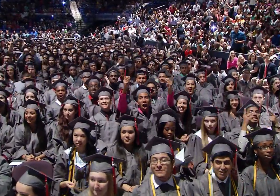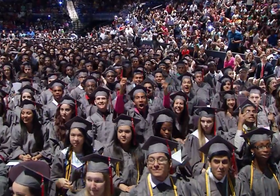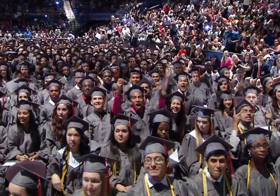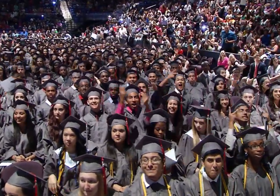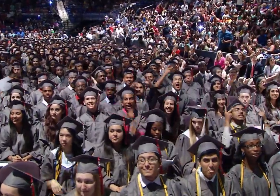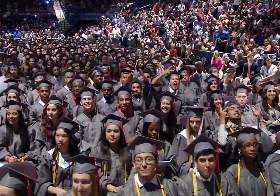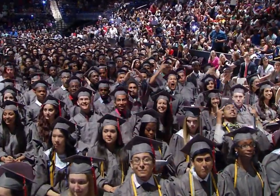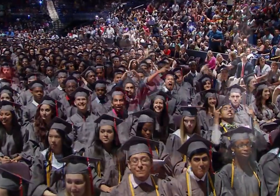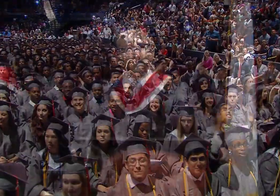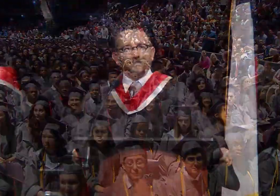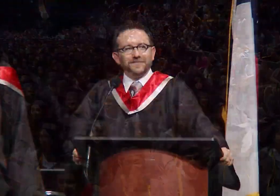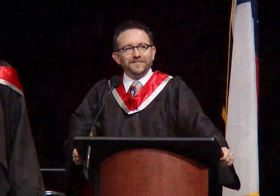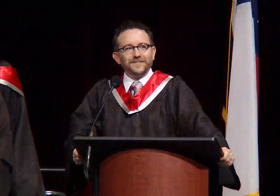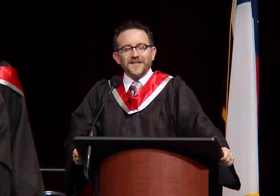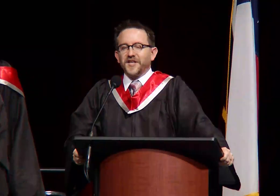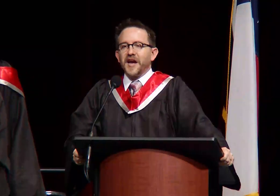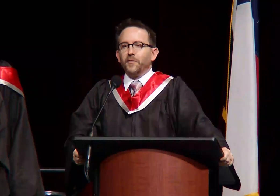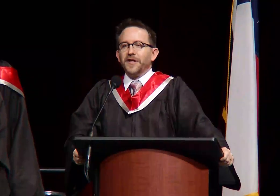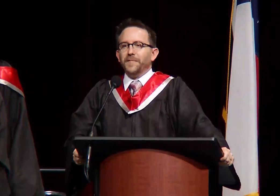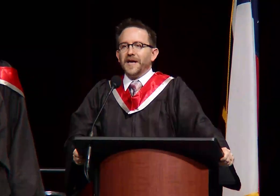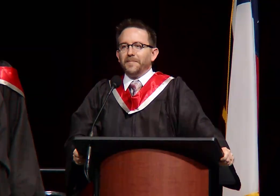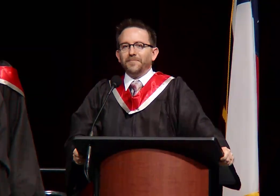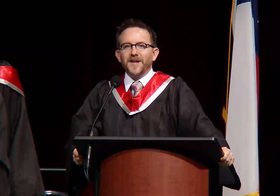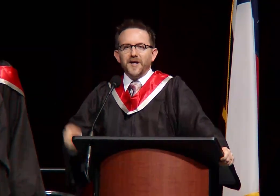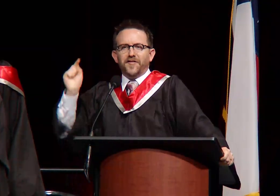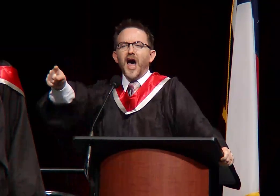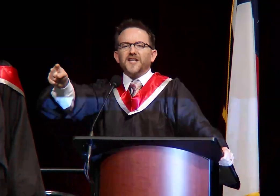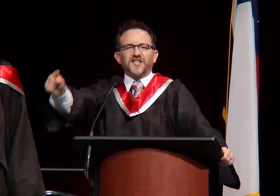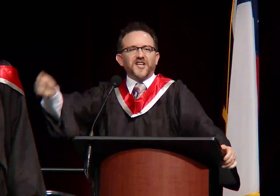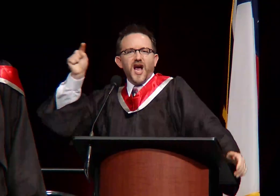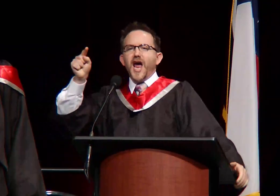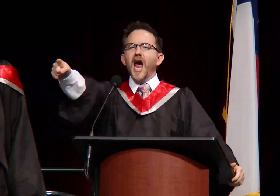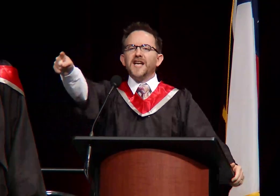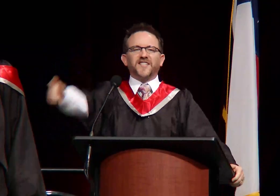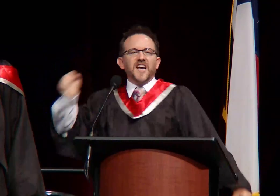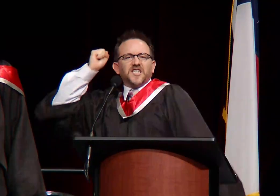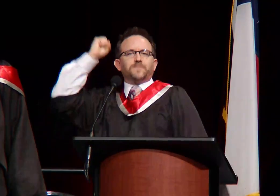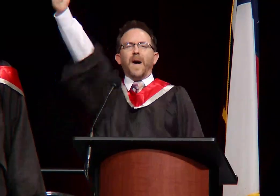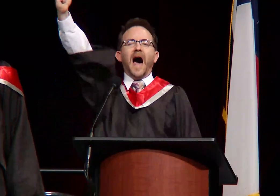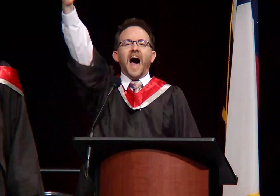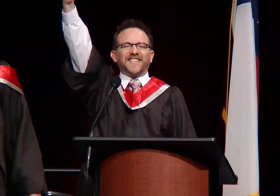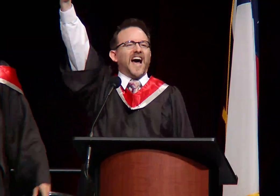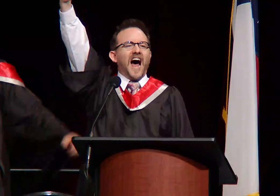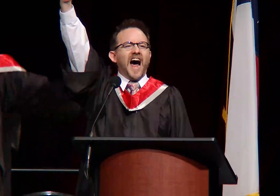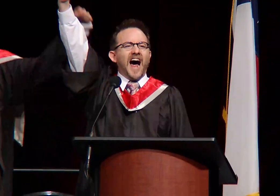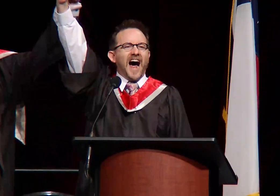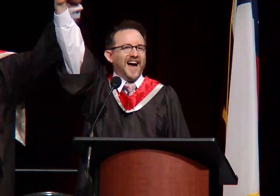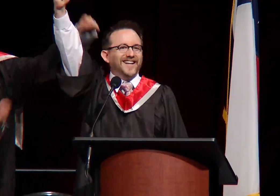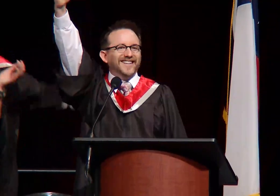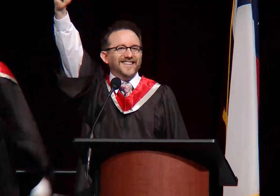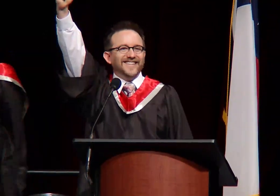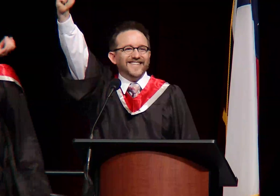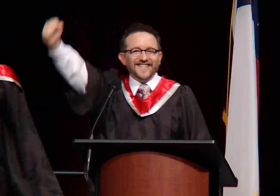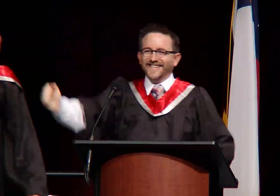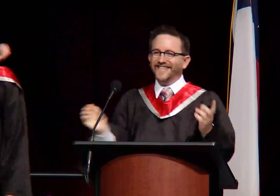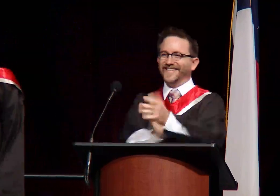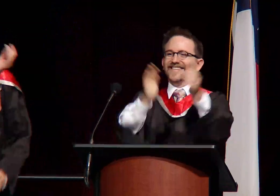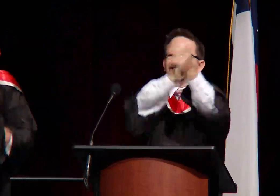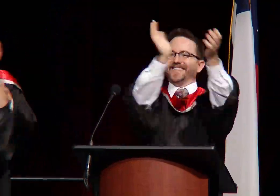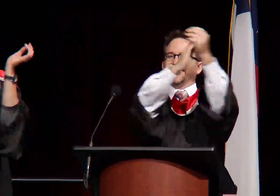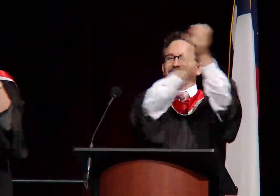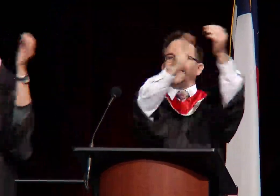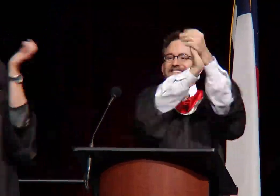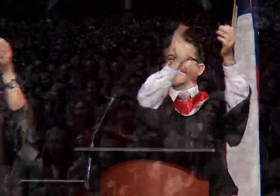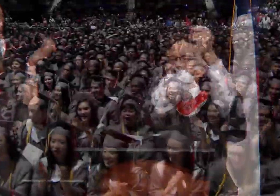Ladies and gentlemen, say it with me. This is Sparta!